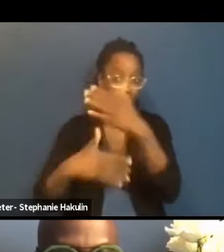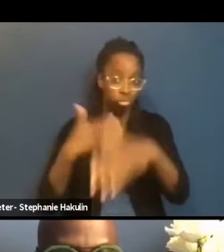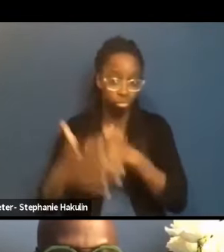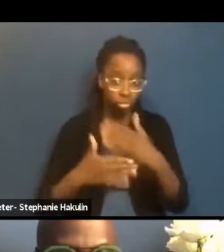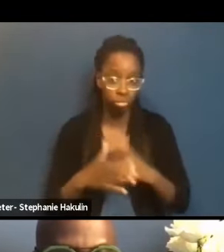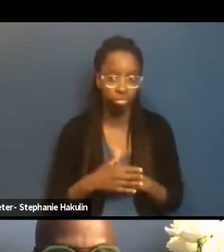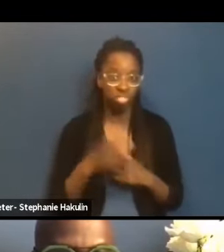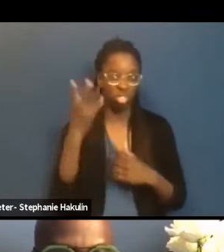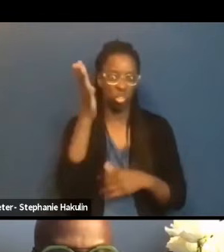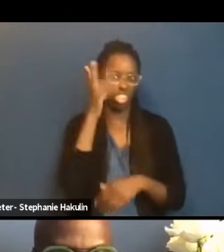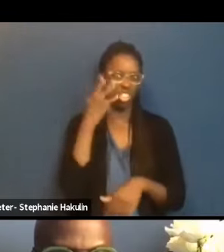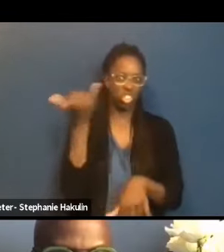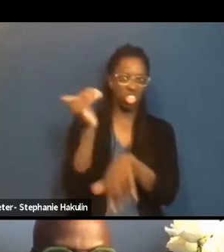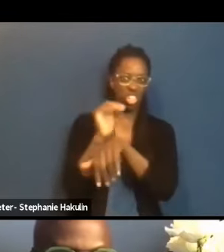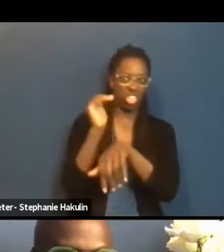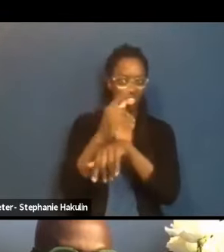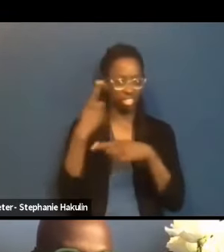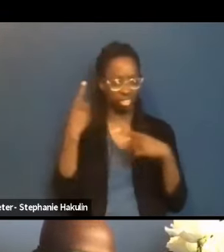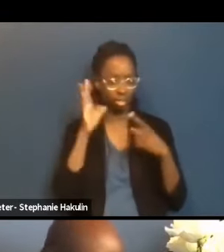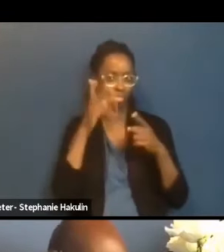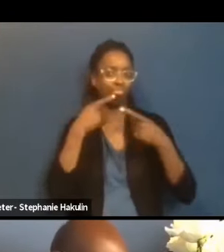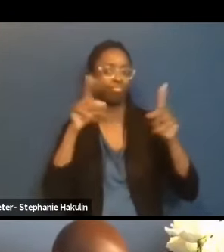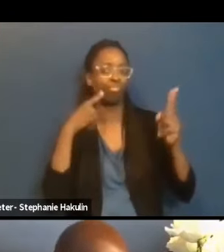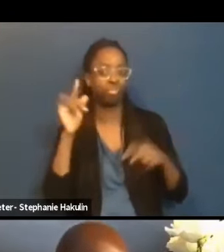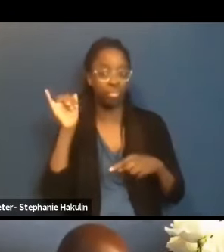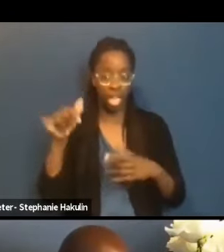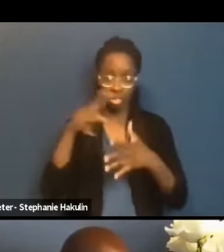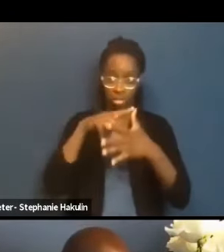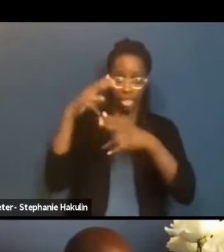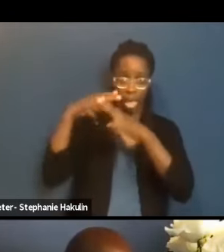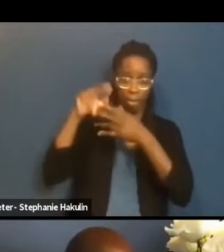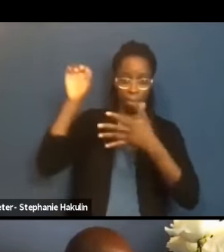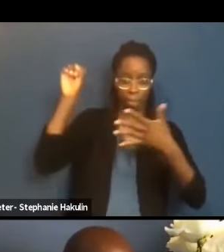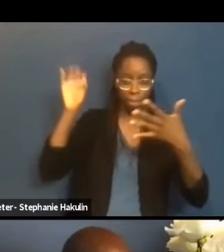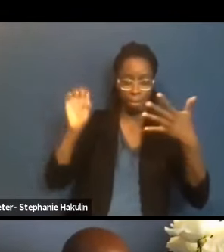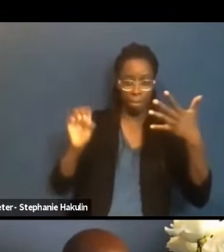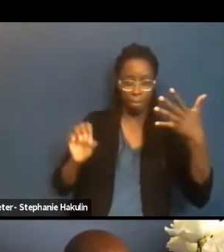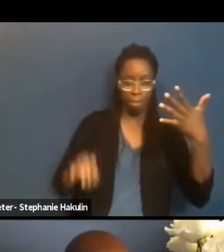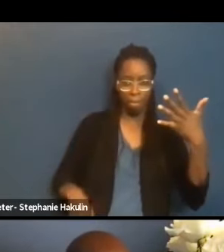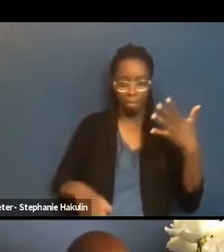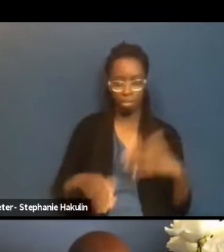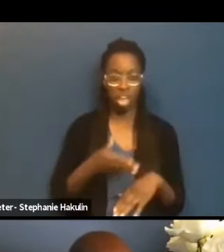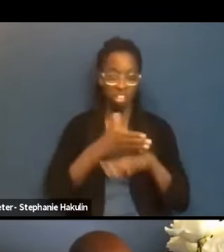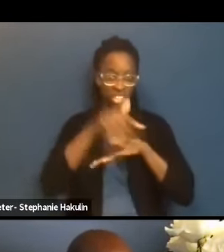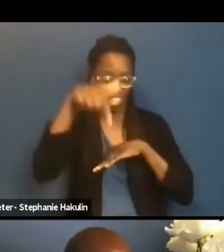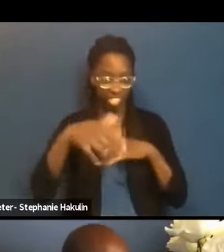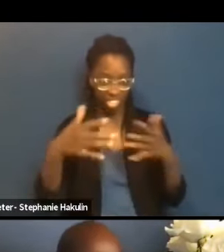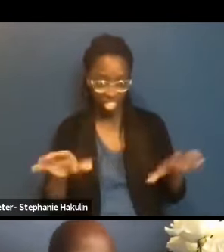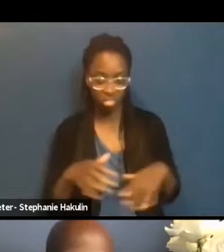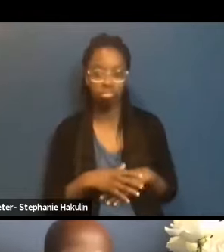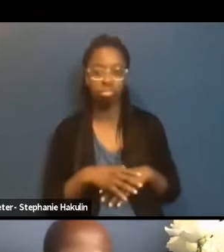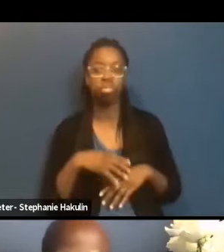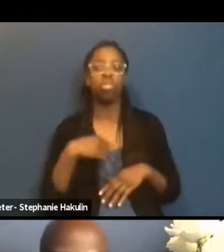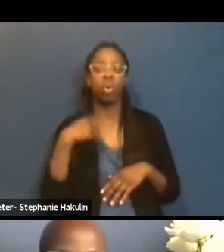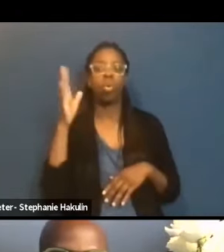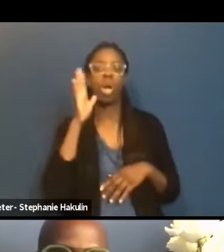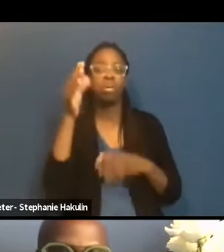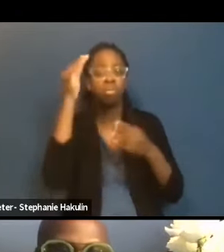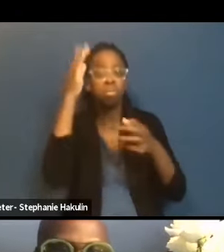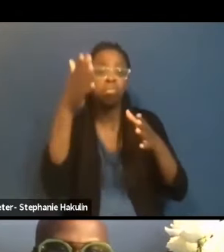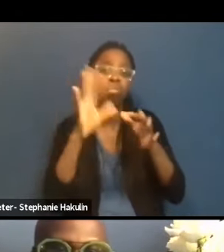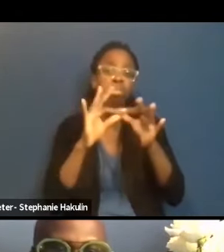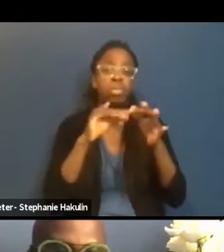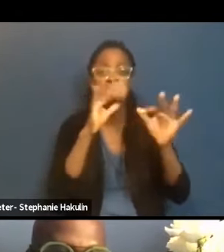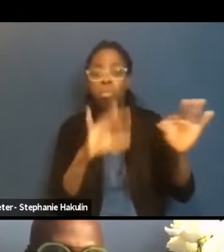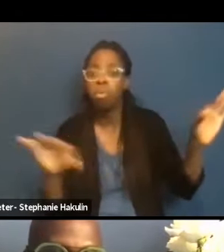them from me directly after the poem to which they pertain, but those scores don't matter. All that matters is the poems, so y'all just show love